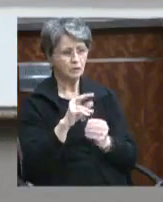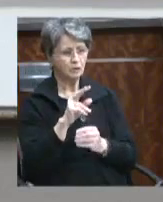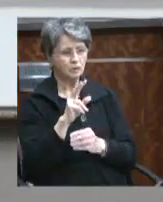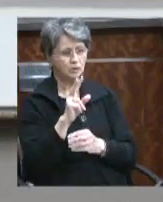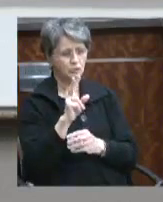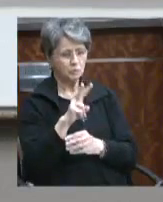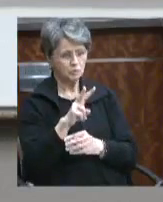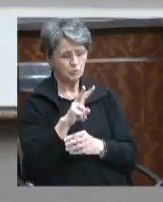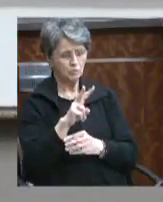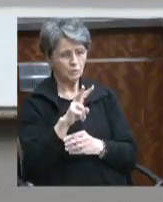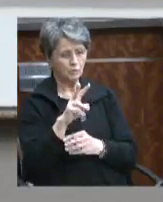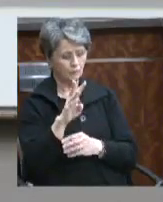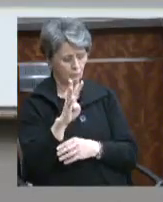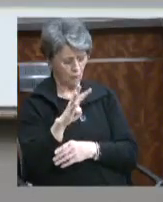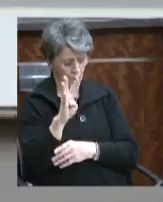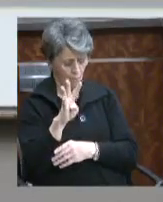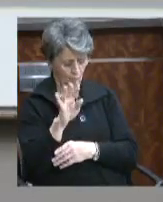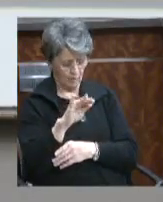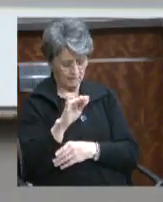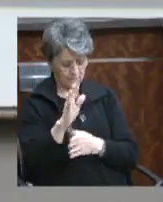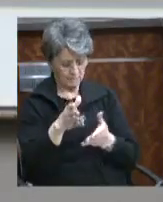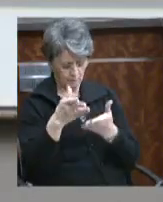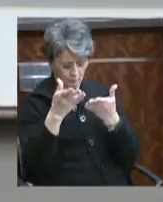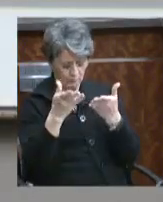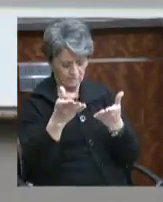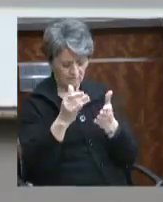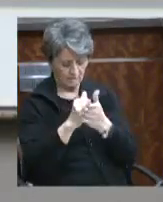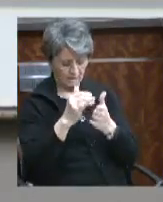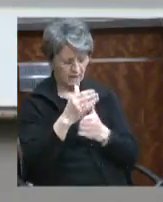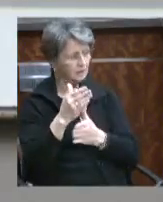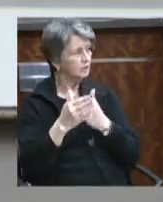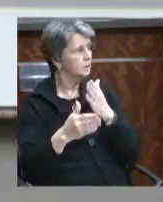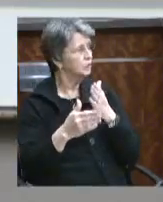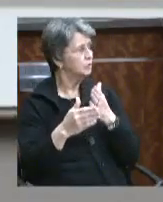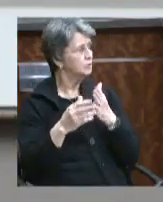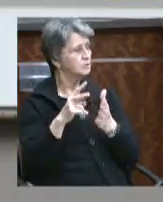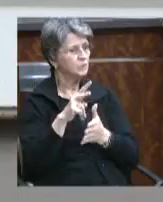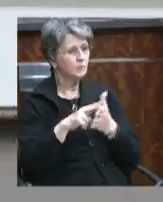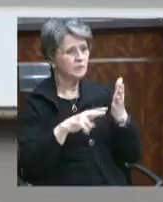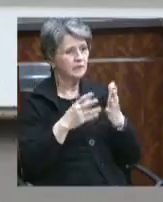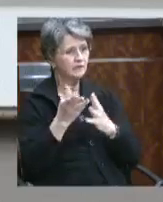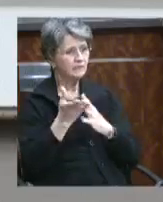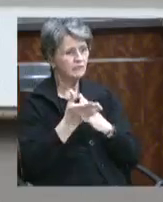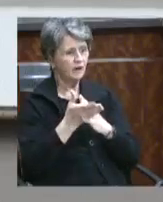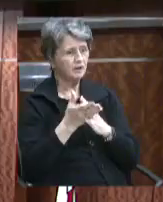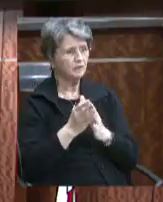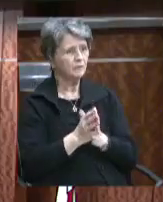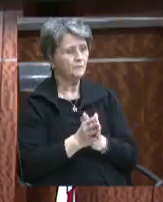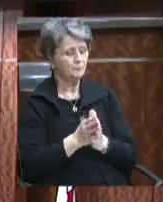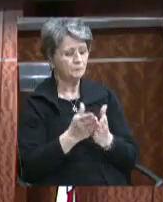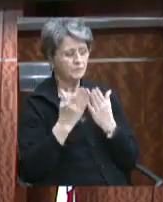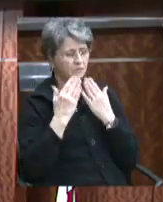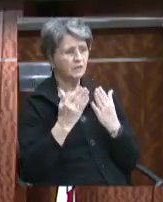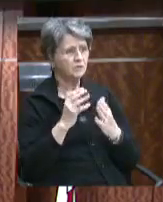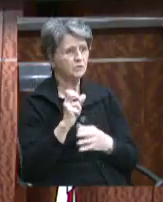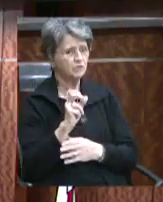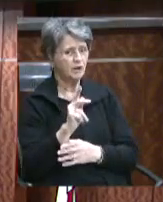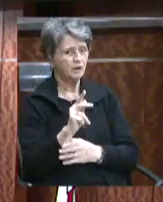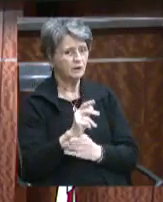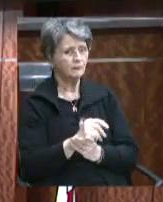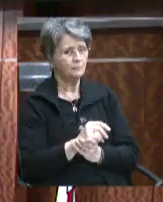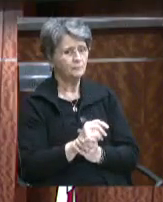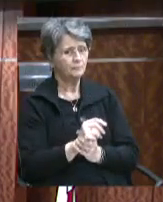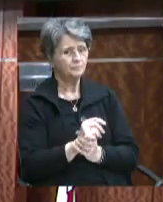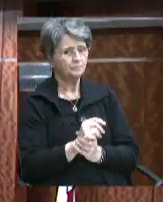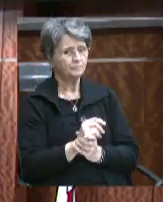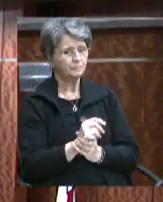2244 as presented in the proposed ordinance. That concludes the reading of the file, Mr. President. Thank you, Jack.